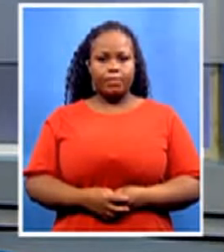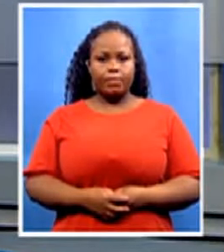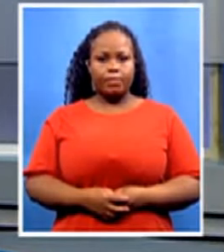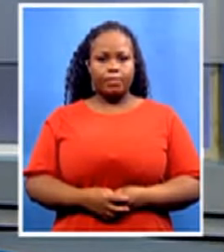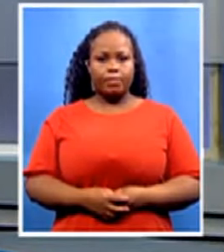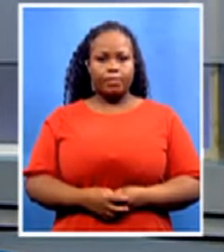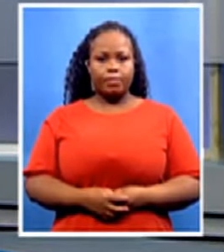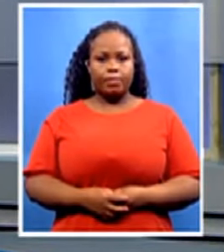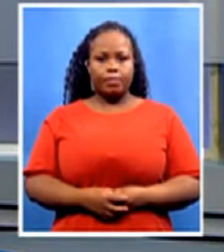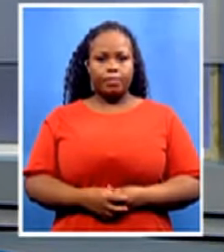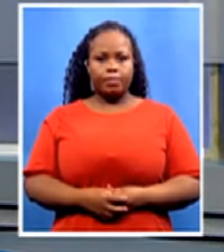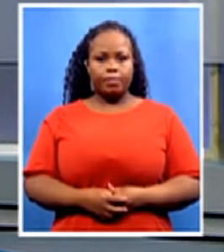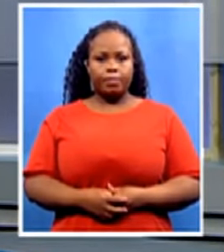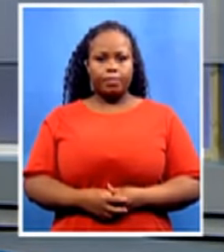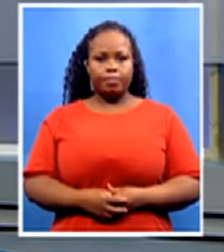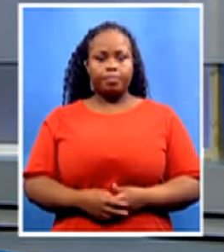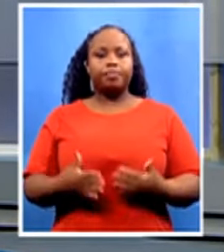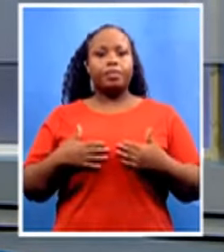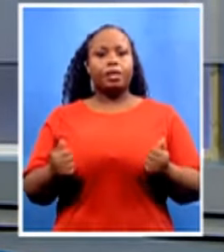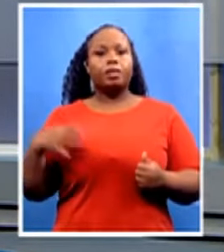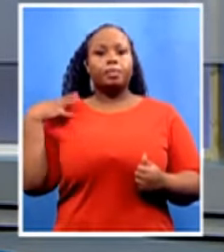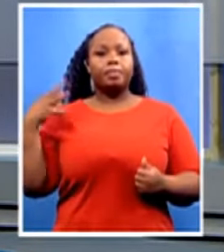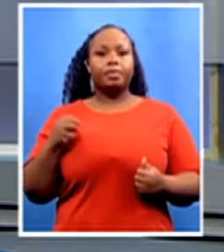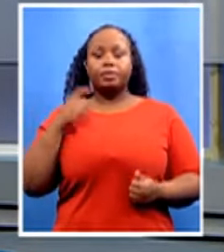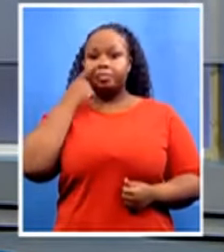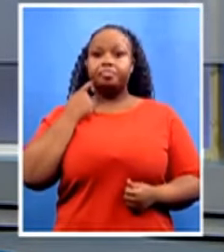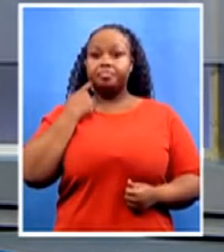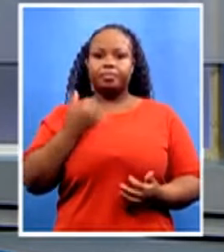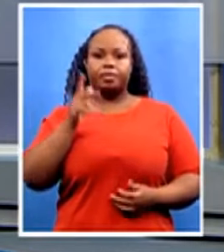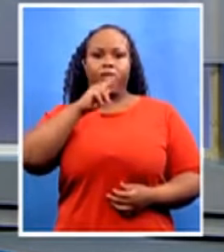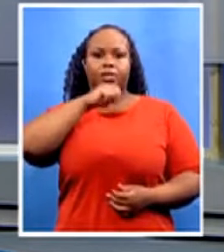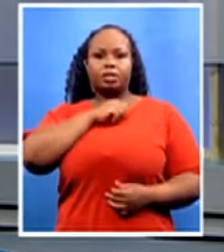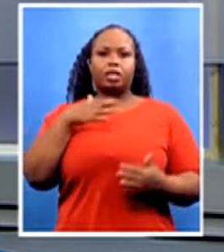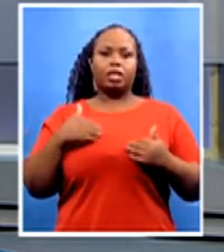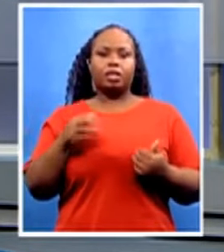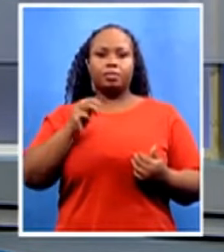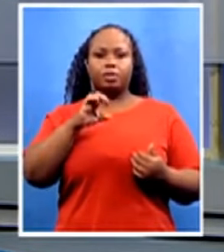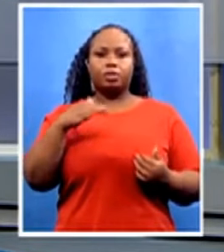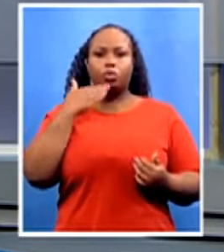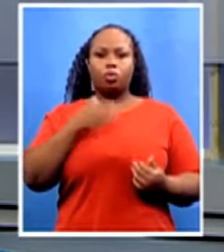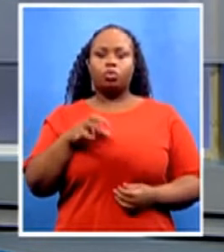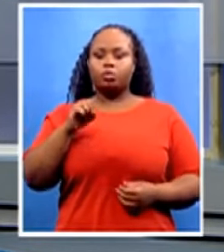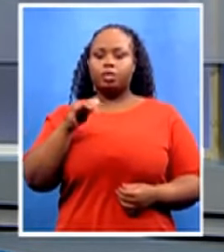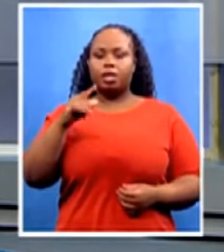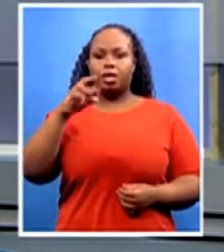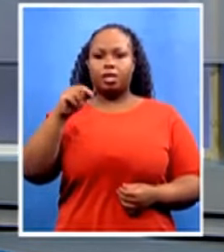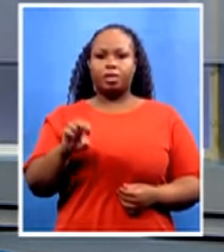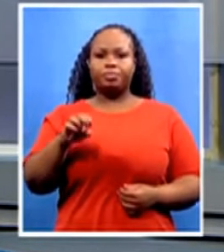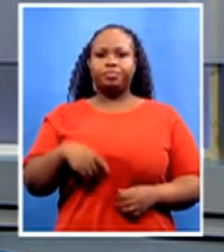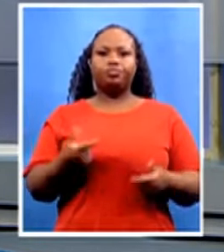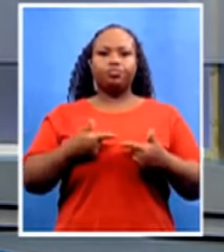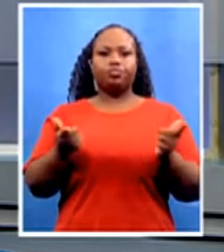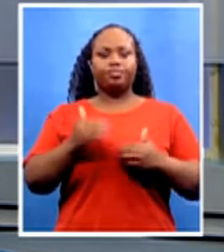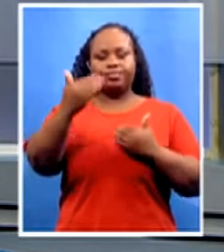Health Minister Dr. Zweli Mkhize and KwaZulu-Natal Health MEC Nomagugu Simelane-Zulu launch phase 2 of the COVID-19